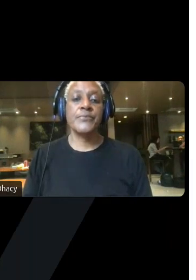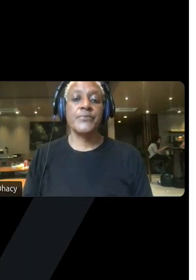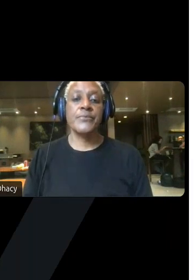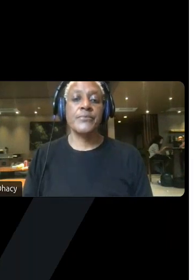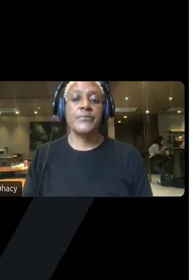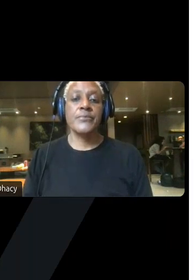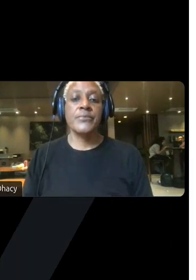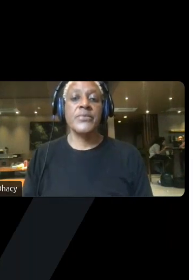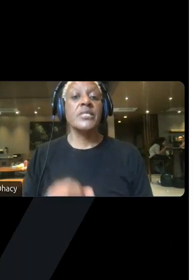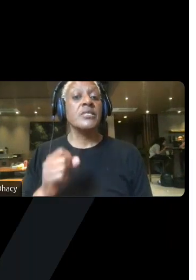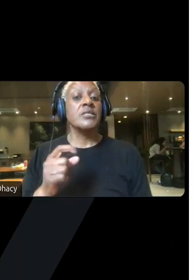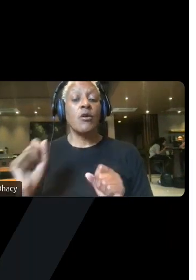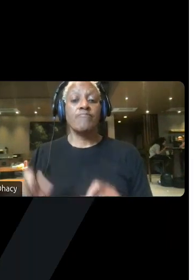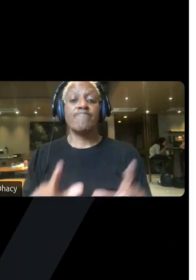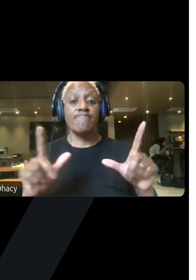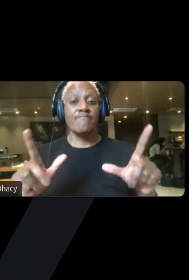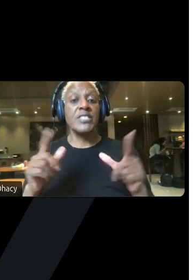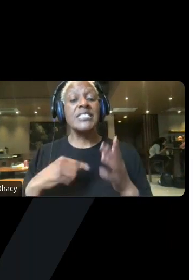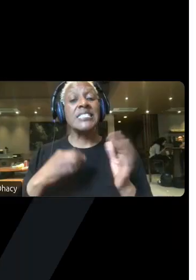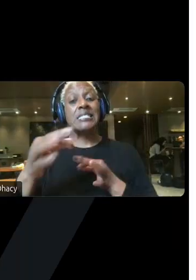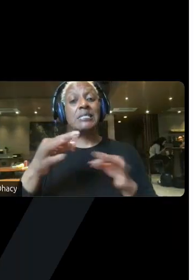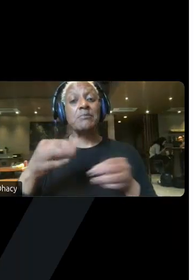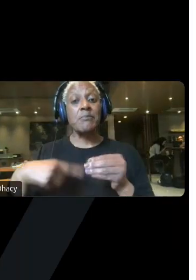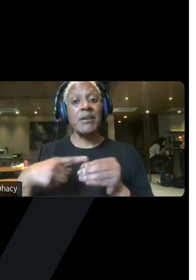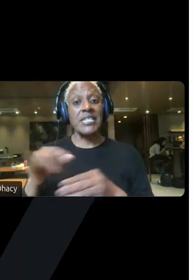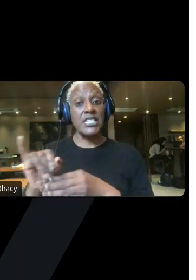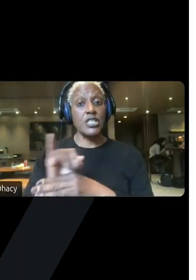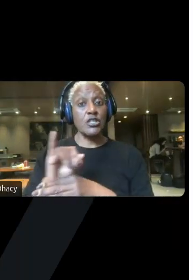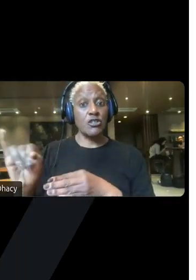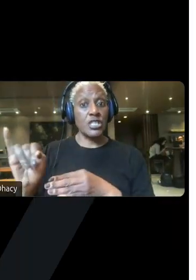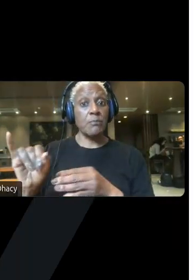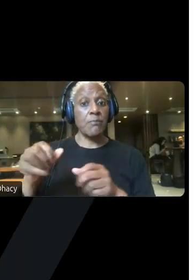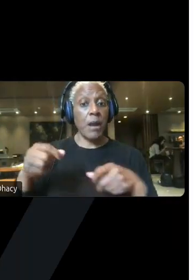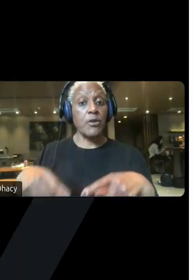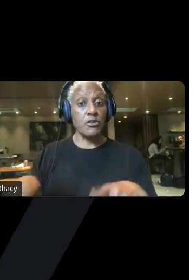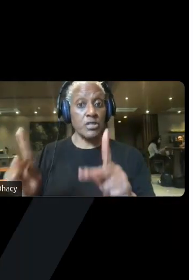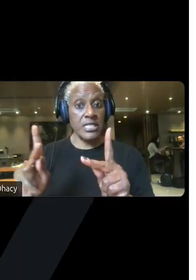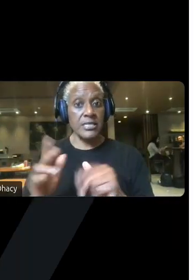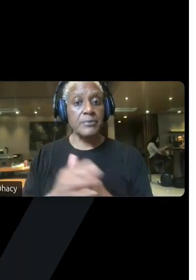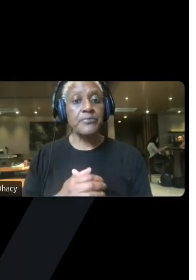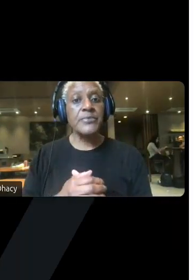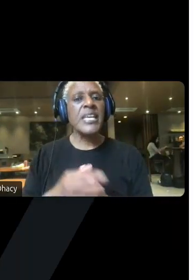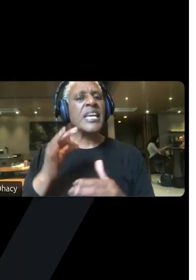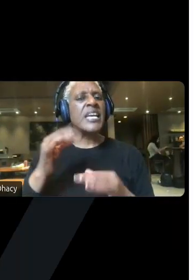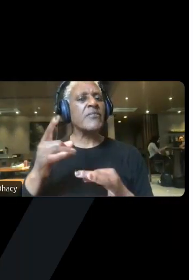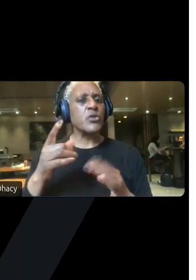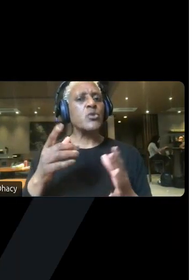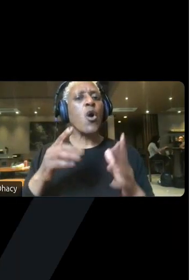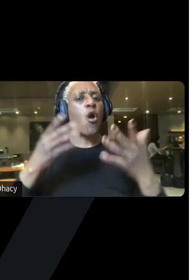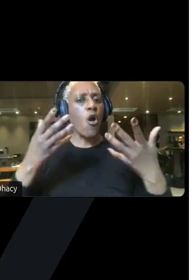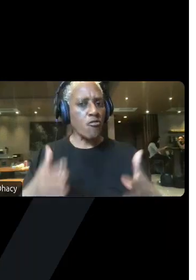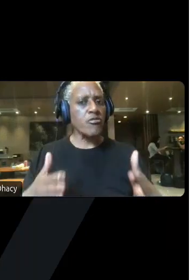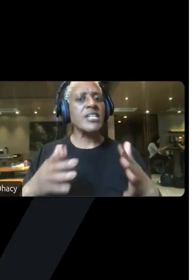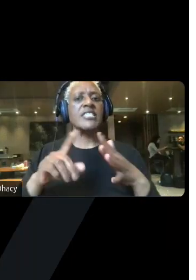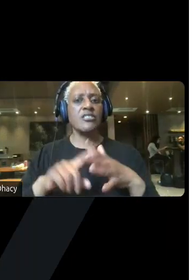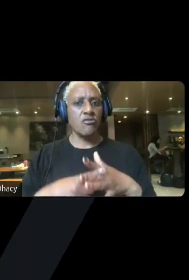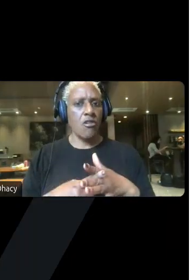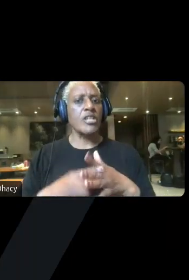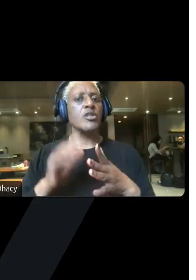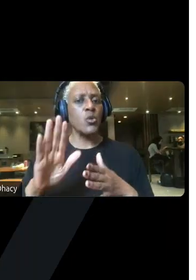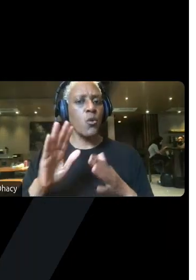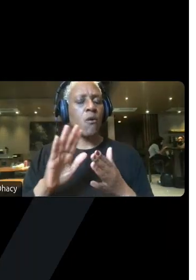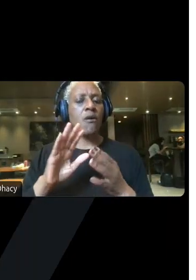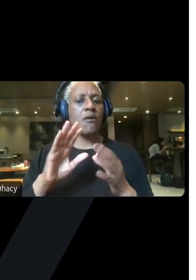So let's talk about some internship certification opportunities. If you're at a certain point in your schooling, you may have